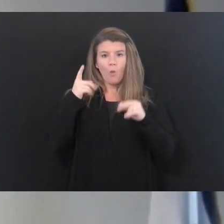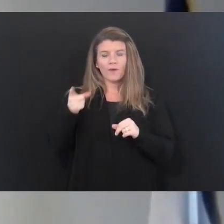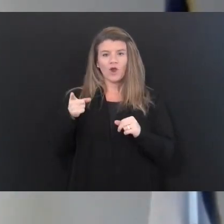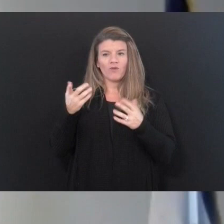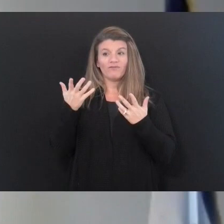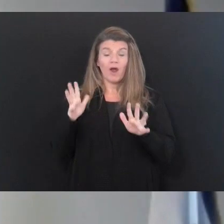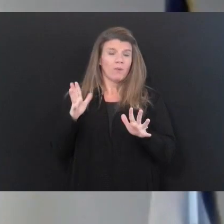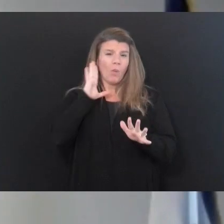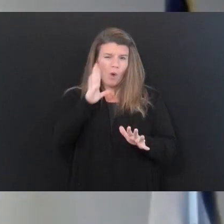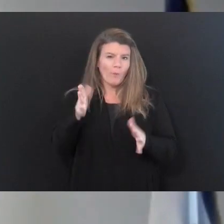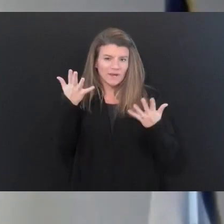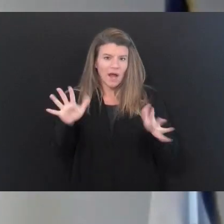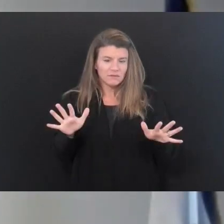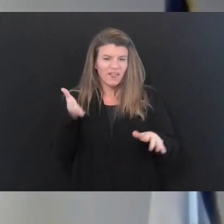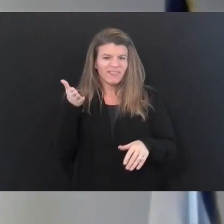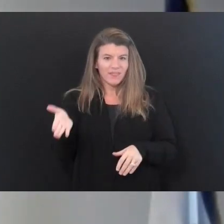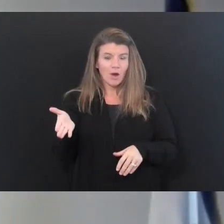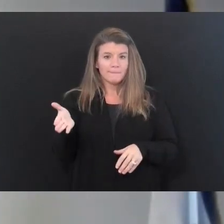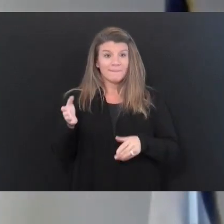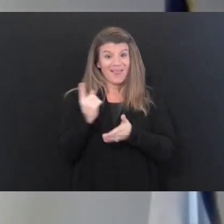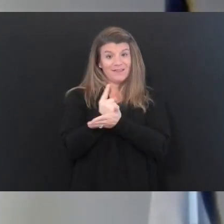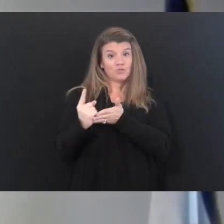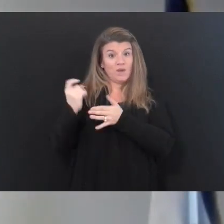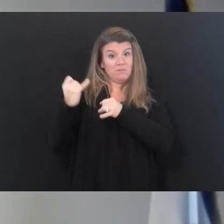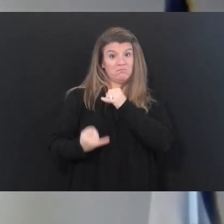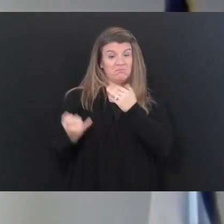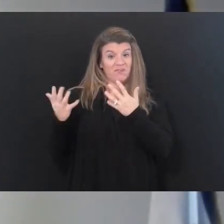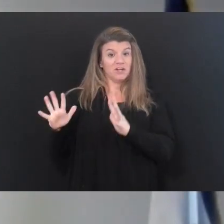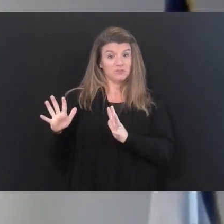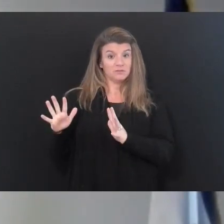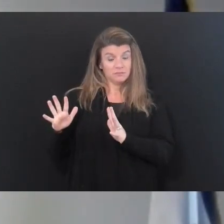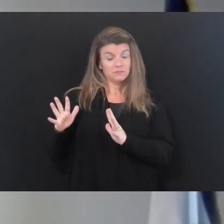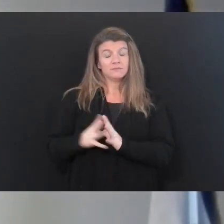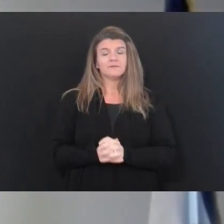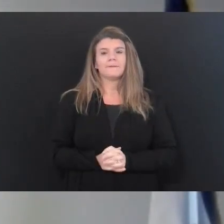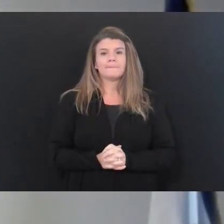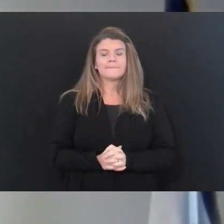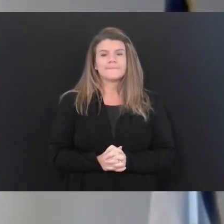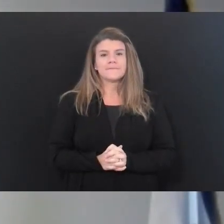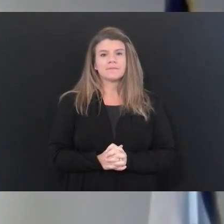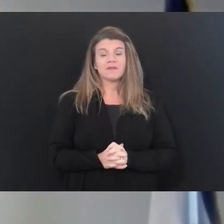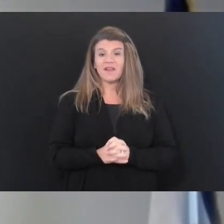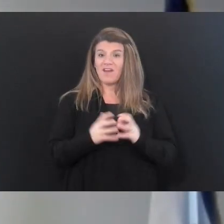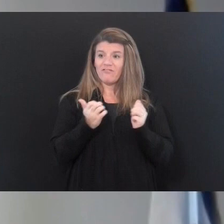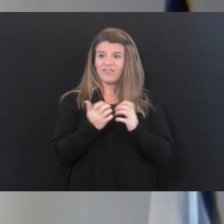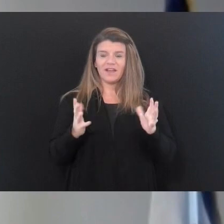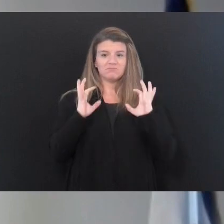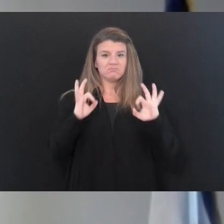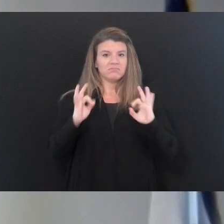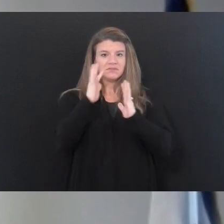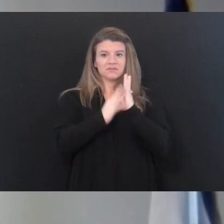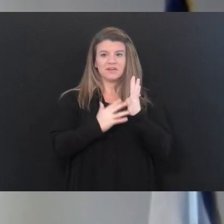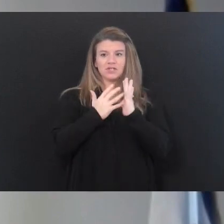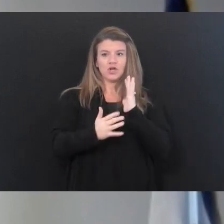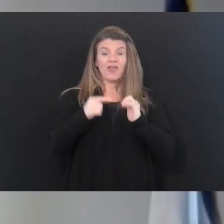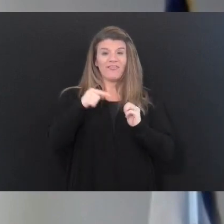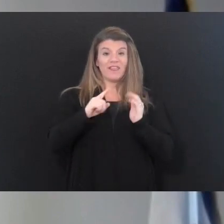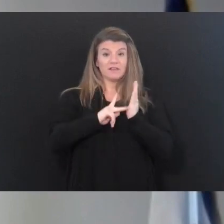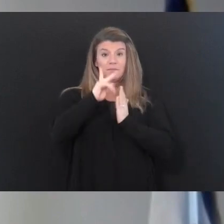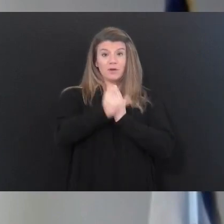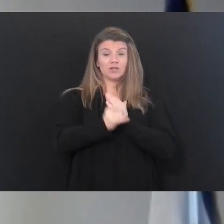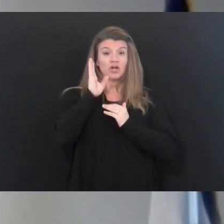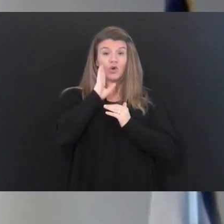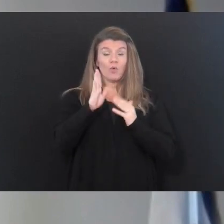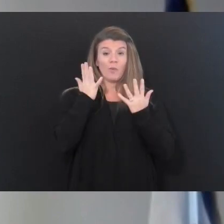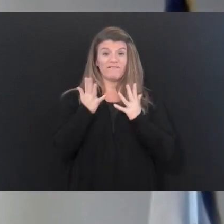will have those done by the end of this week, if everything stays on schedule. So we'll have this project completed and begin